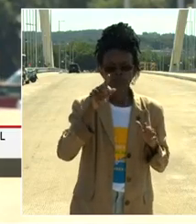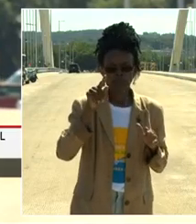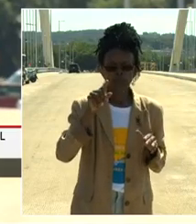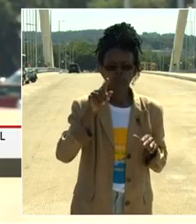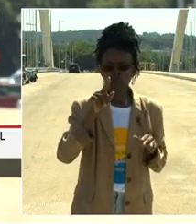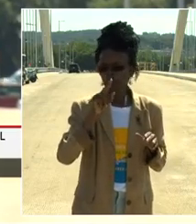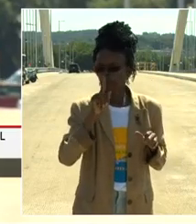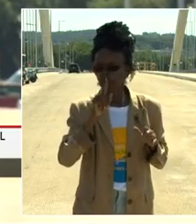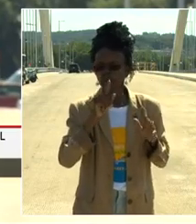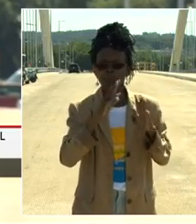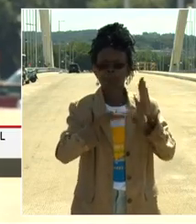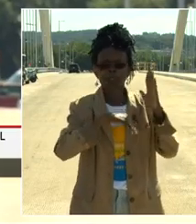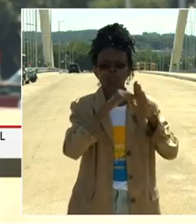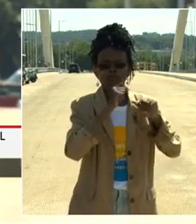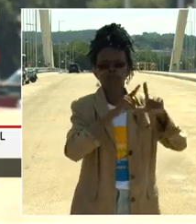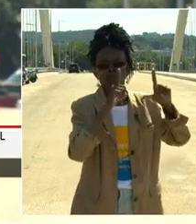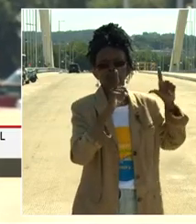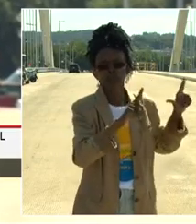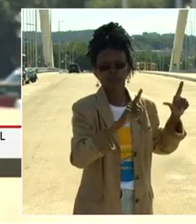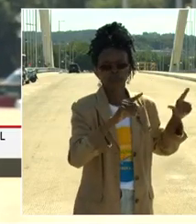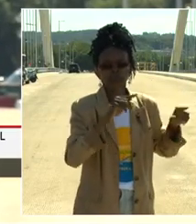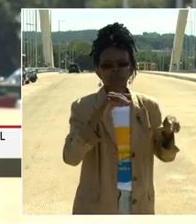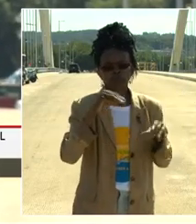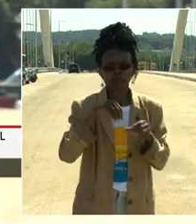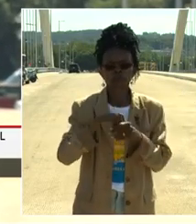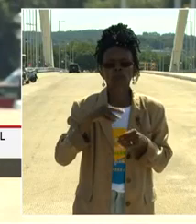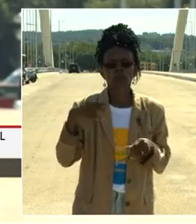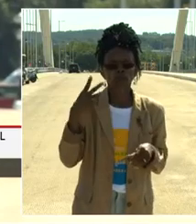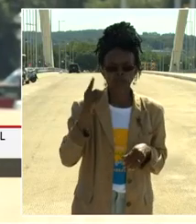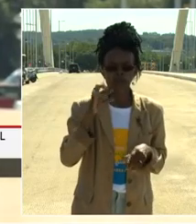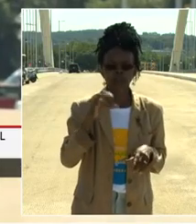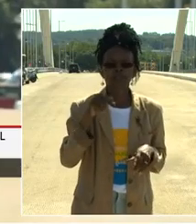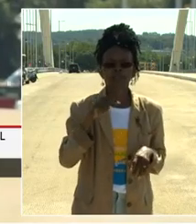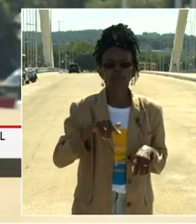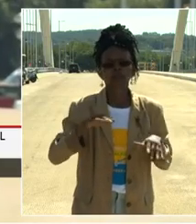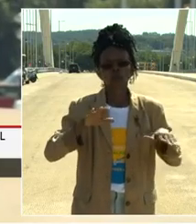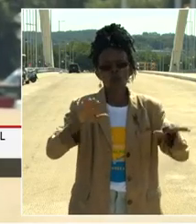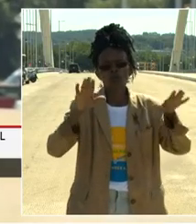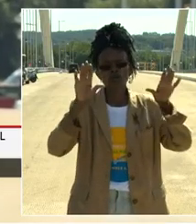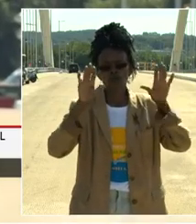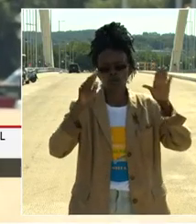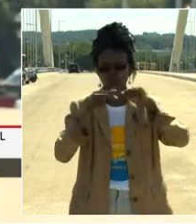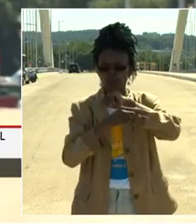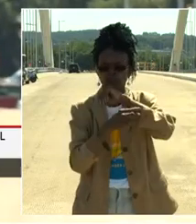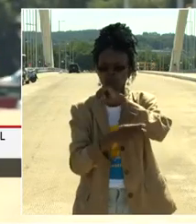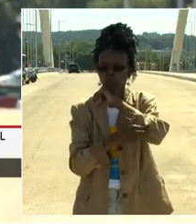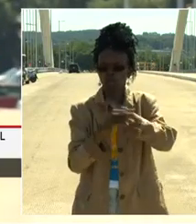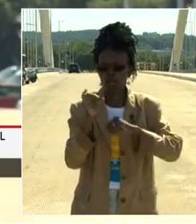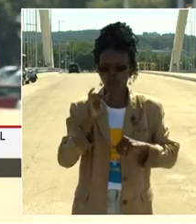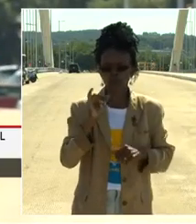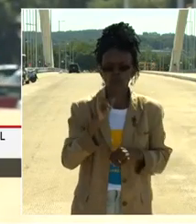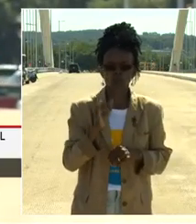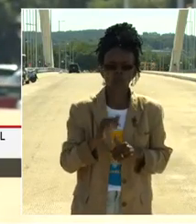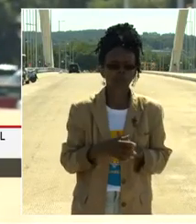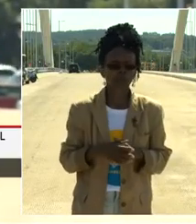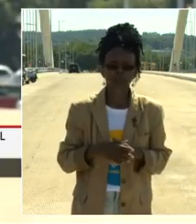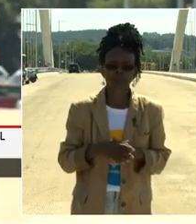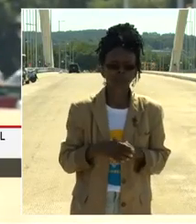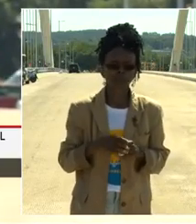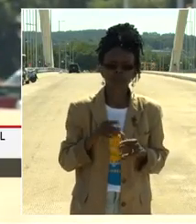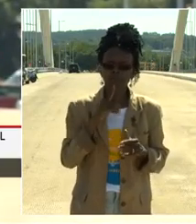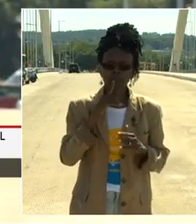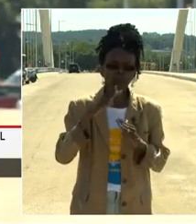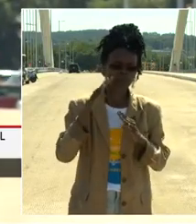this iconic bridge. And as has already been mentioned, the ultimate tribute to Douglass in